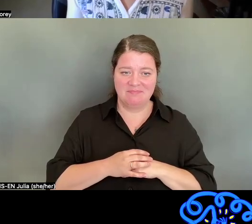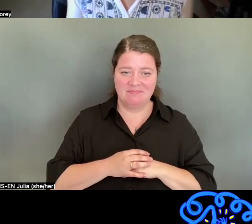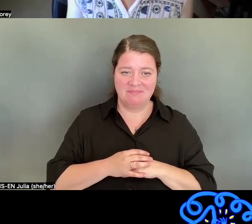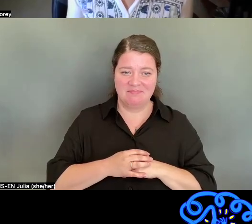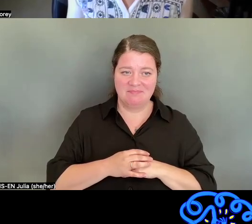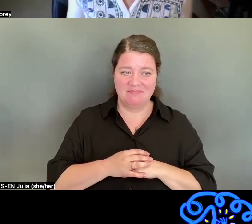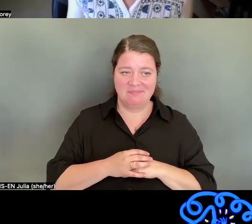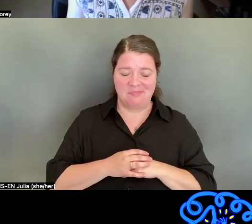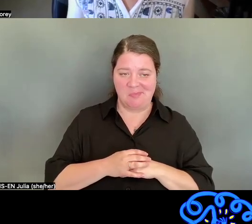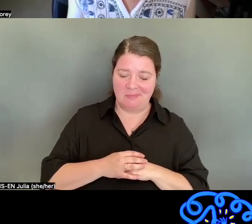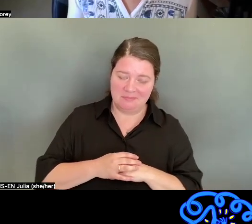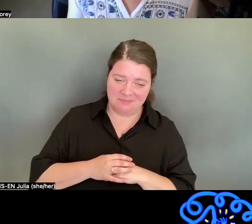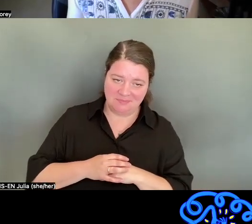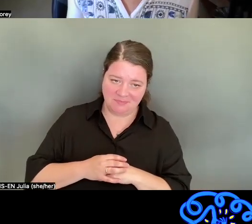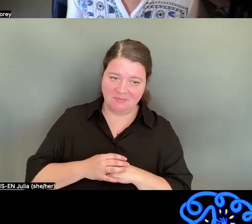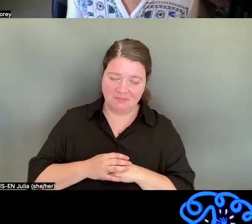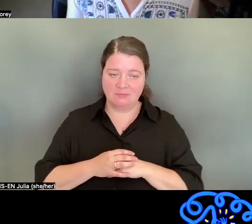Okay.